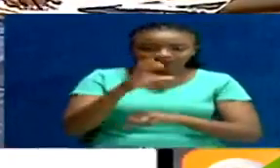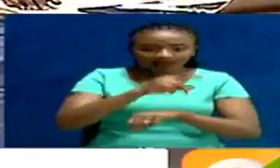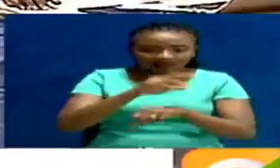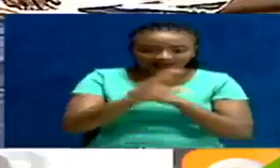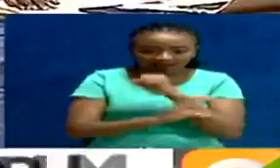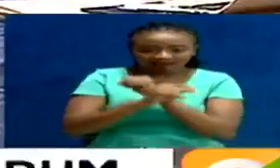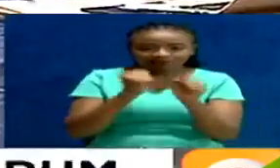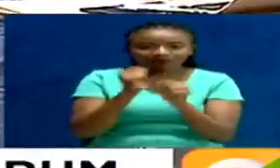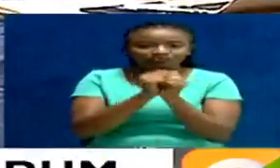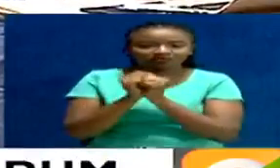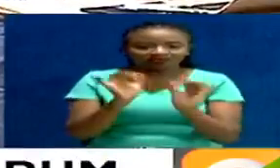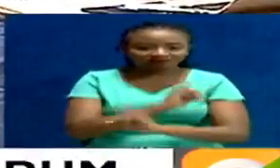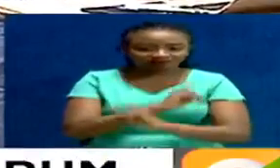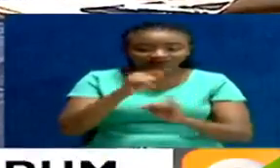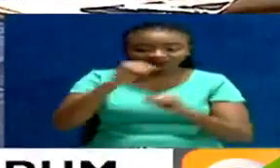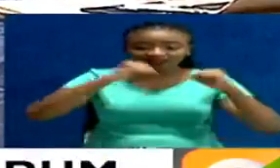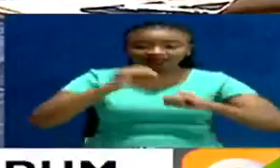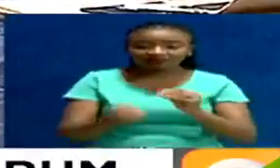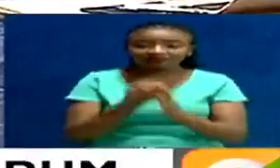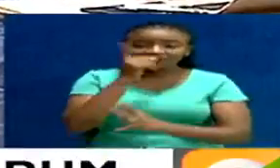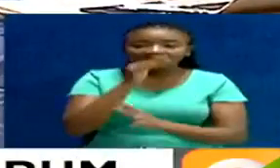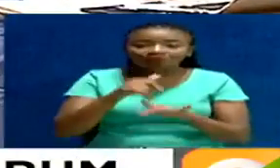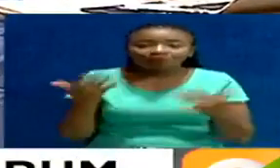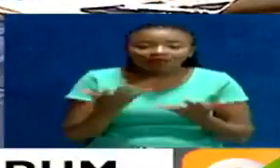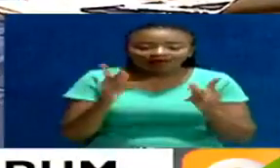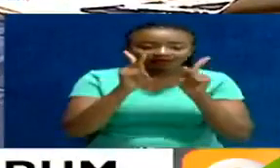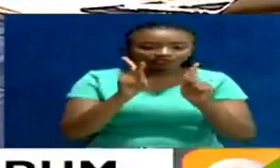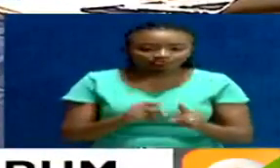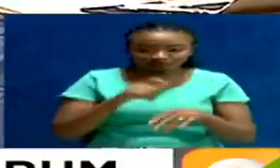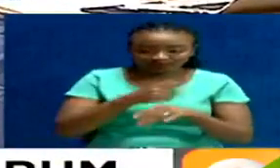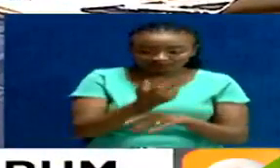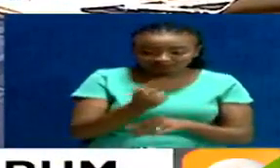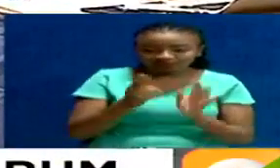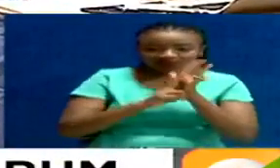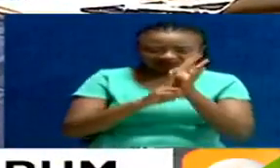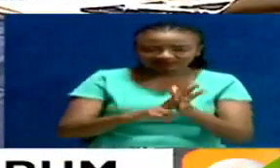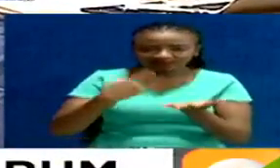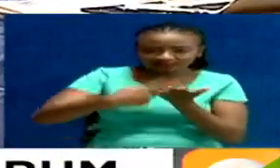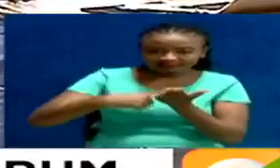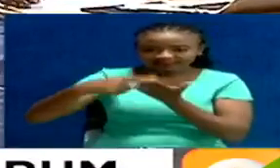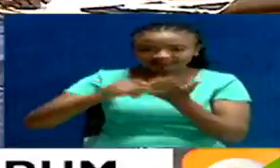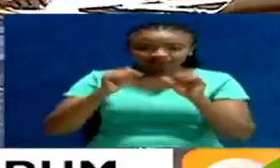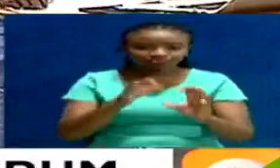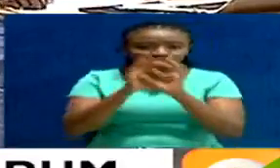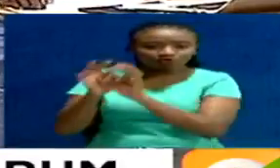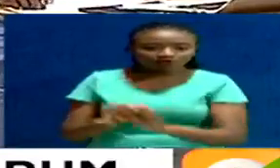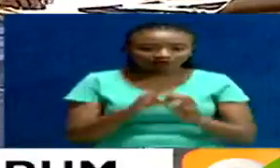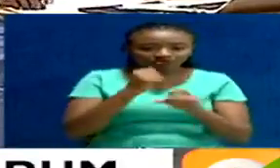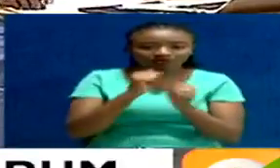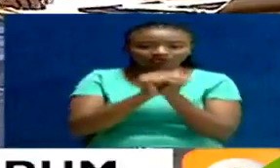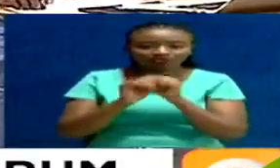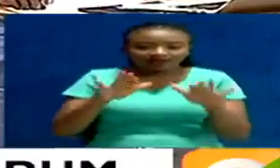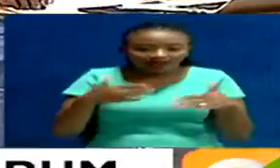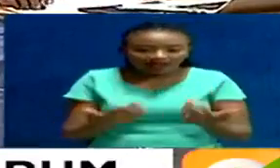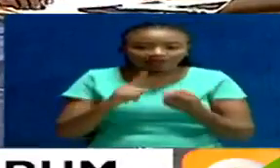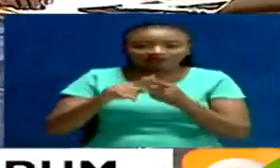The agreement was reached today in Kisumu, where representatives from the two countries discussed possible strategic collaborations in the financial